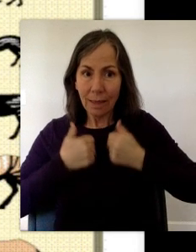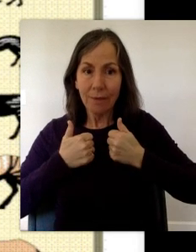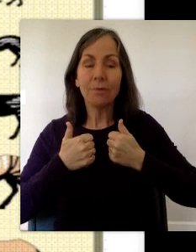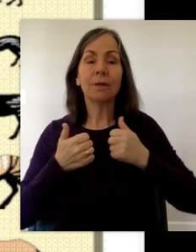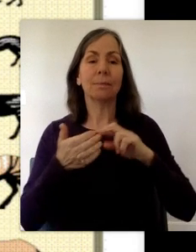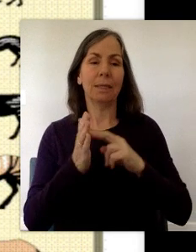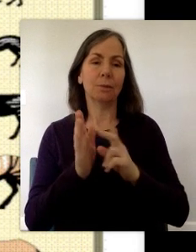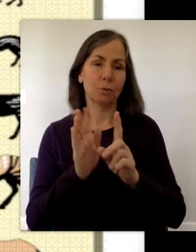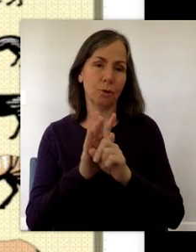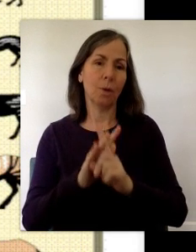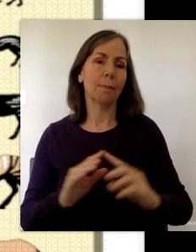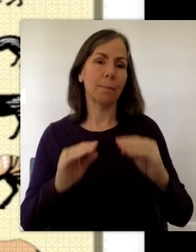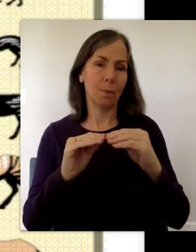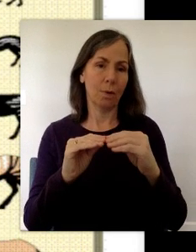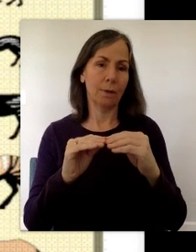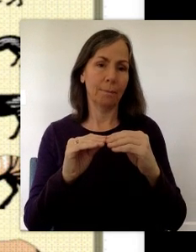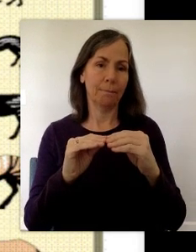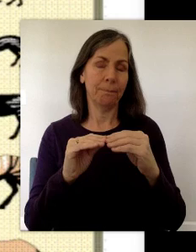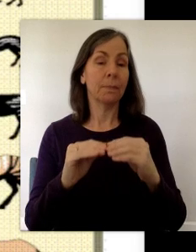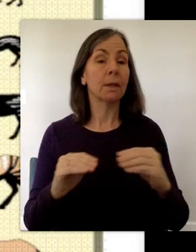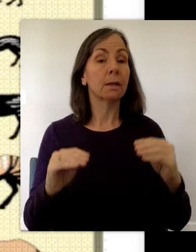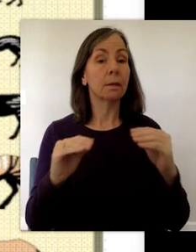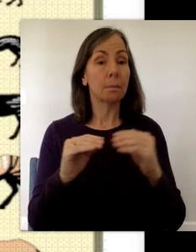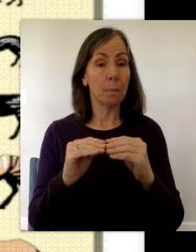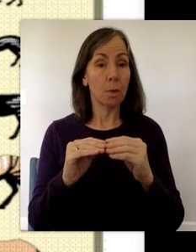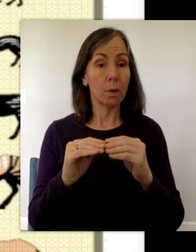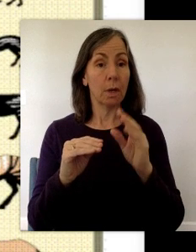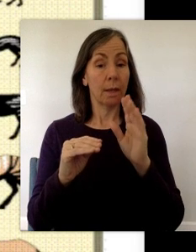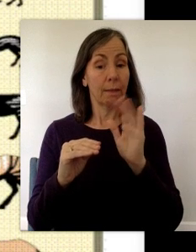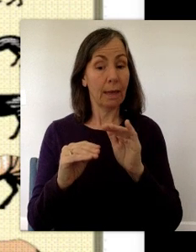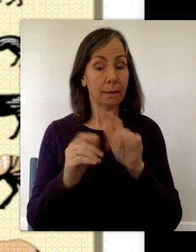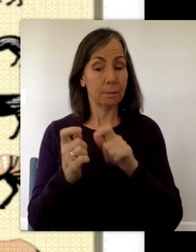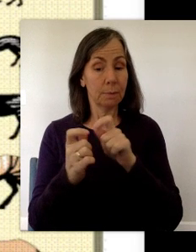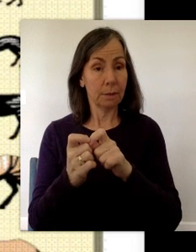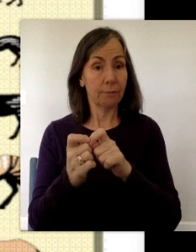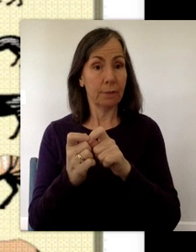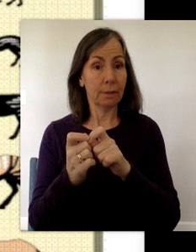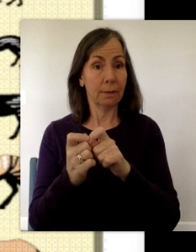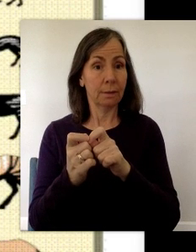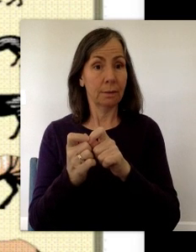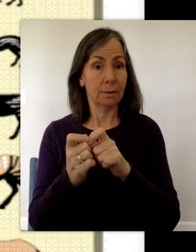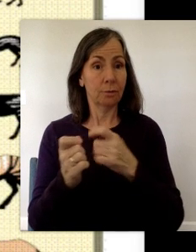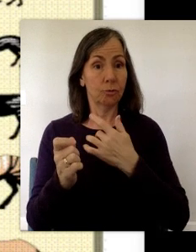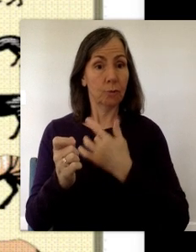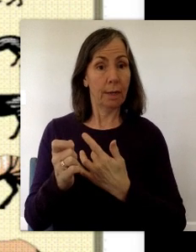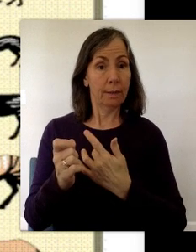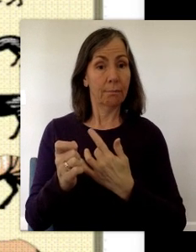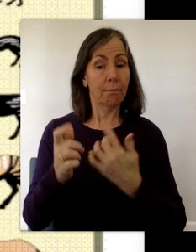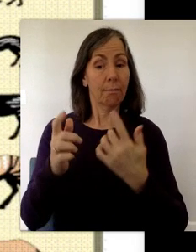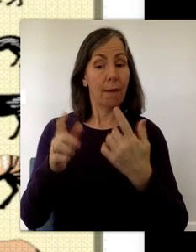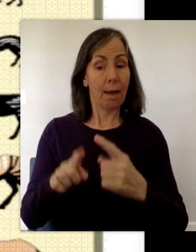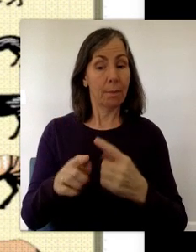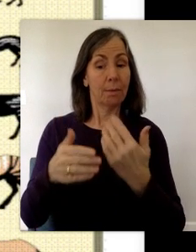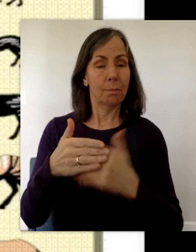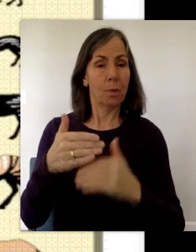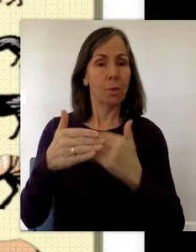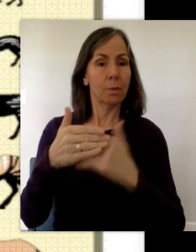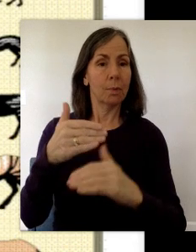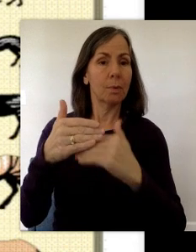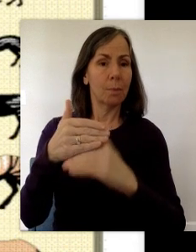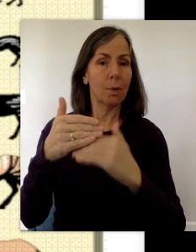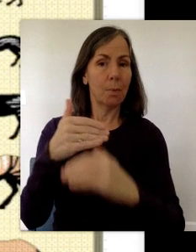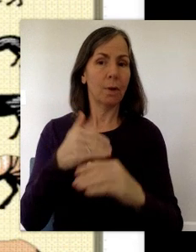So more individuals will have the adaptation in every following generation. So you're going to write this down in